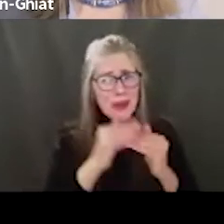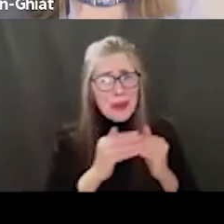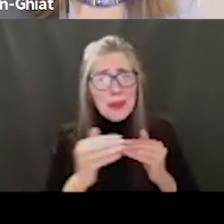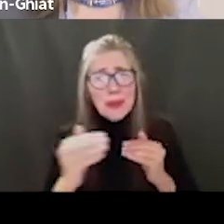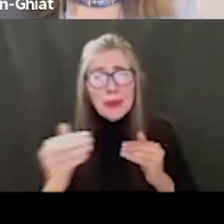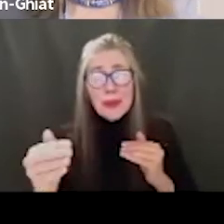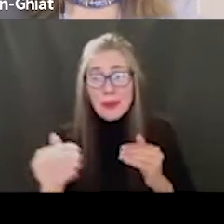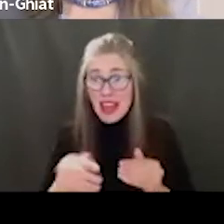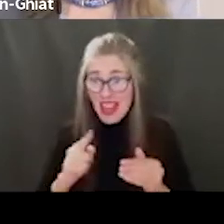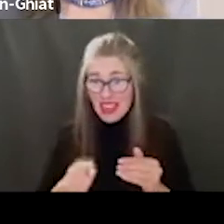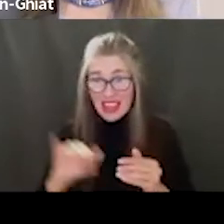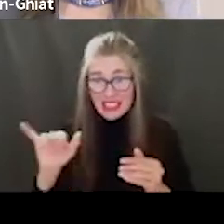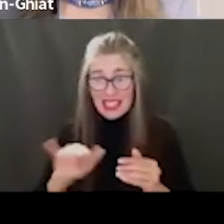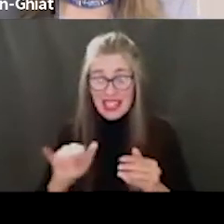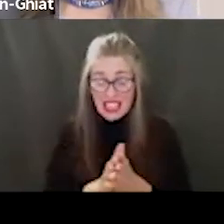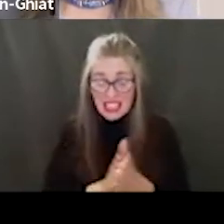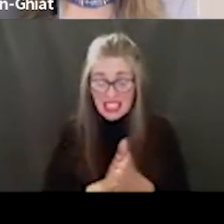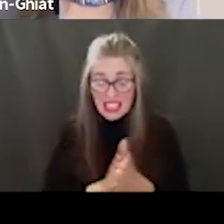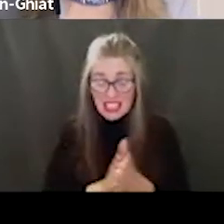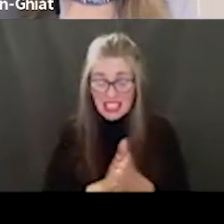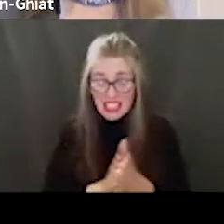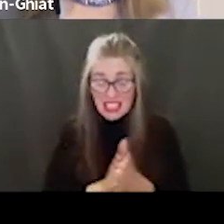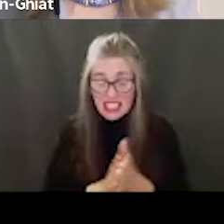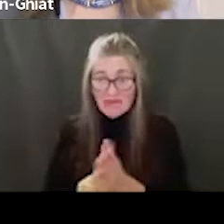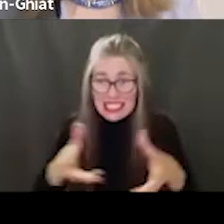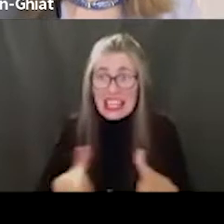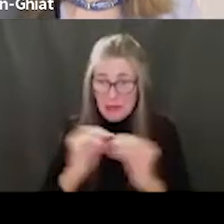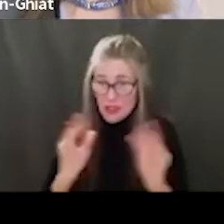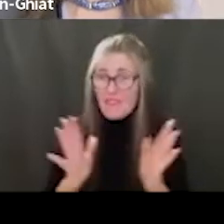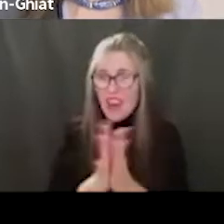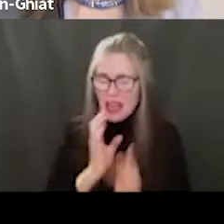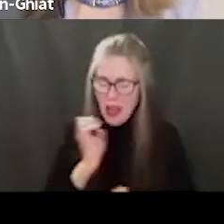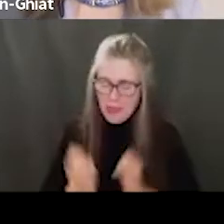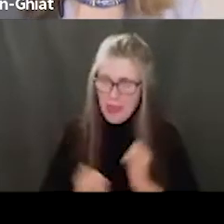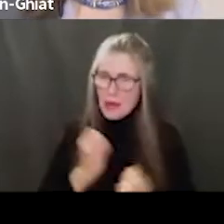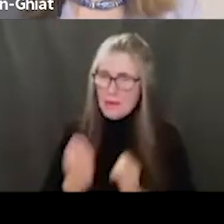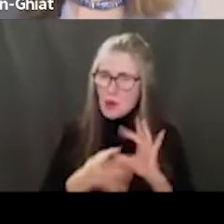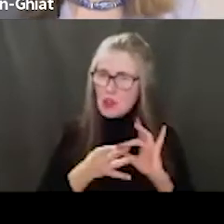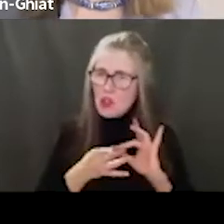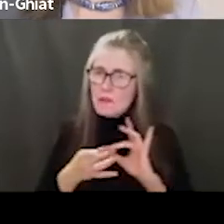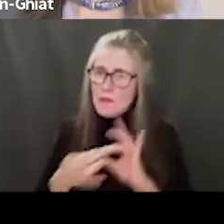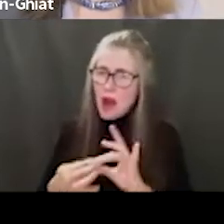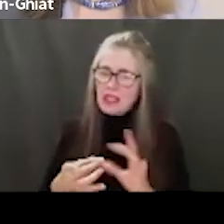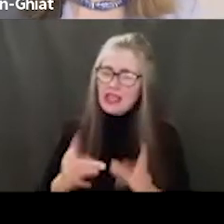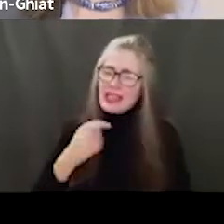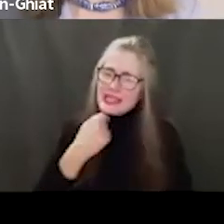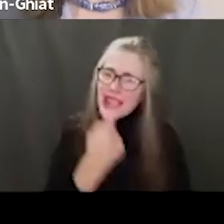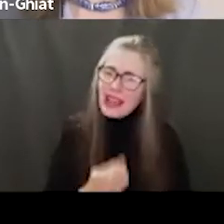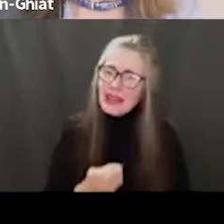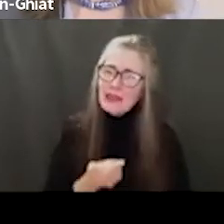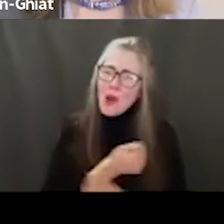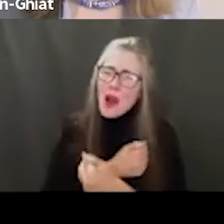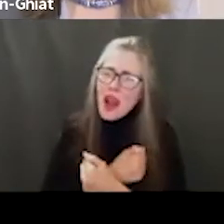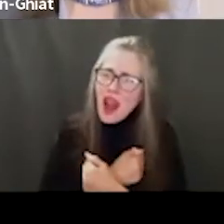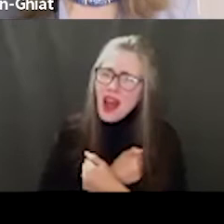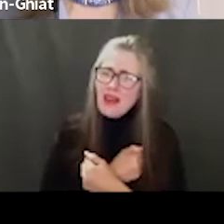to violence in these days because of the impeachment trial, this emotional bond, this telling them that they were loved